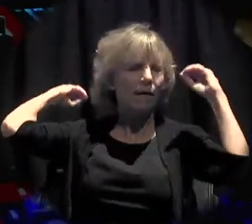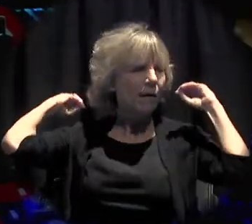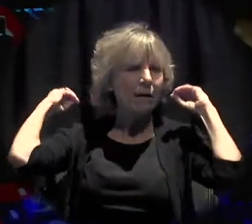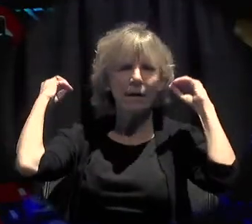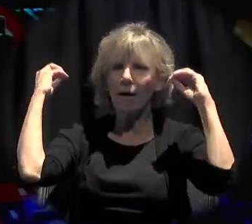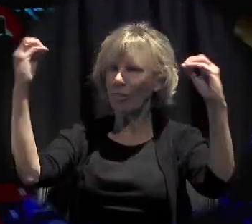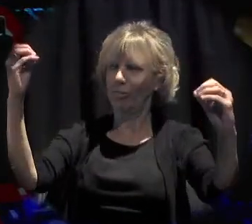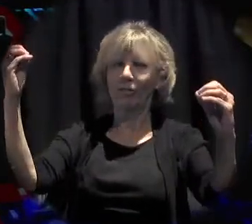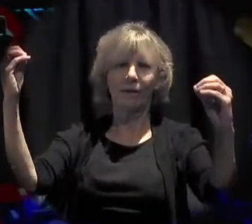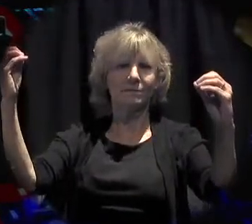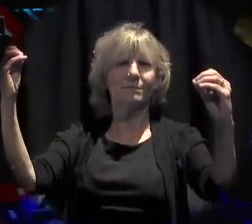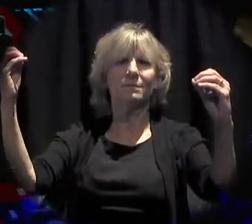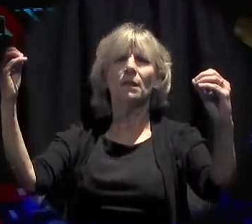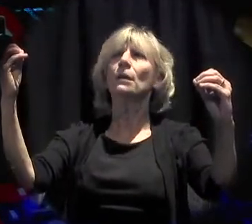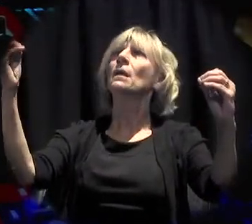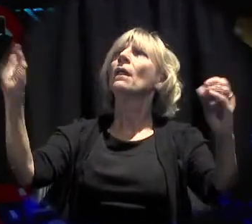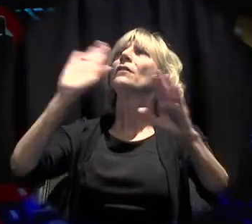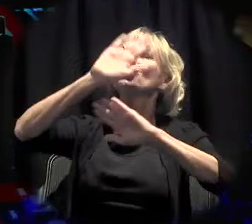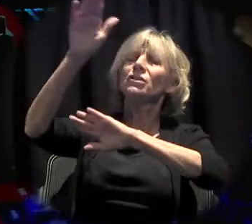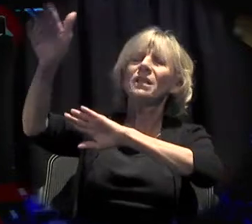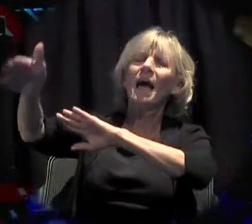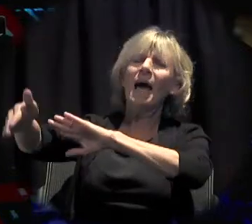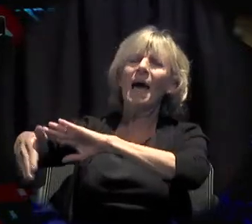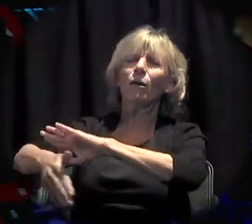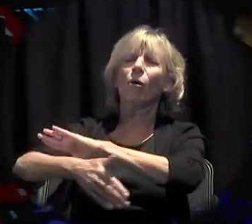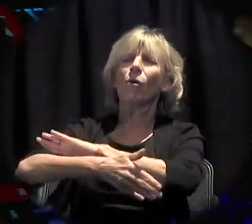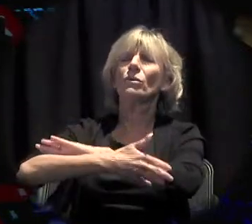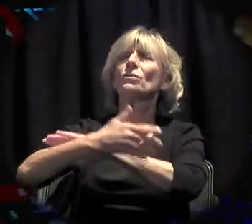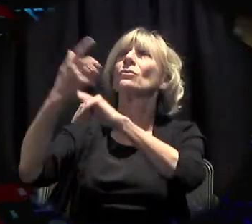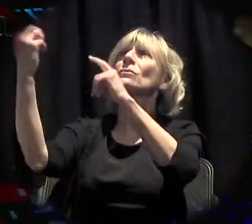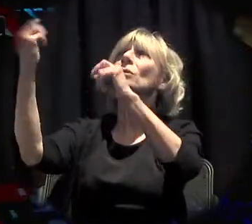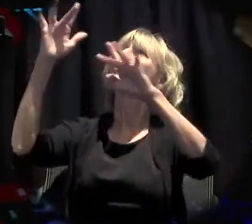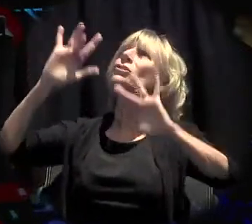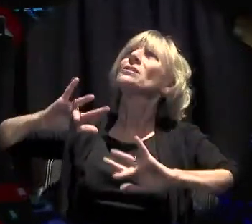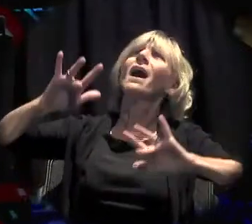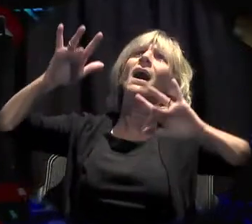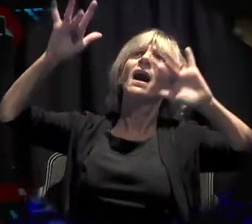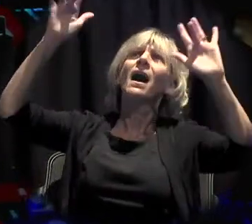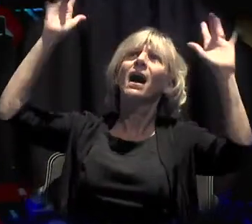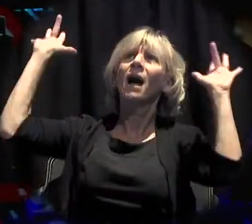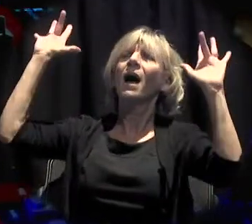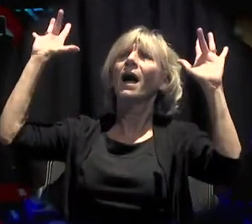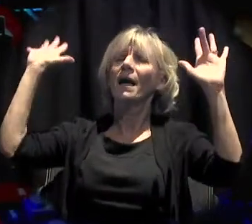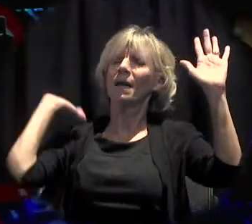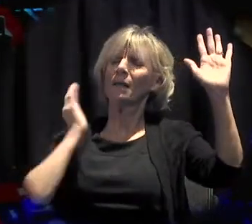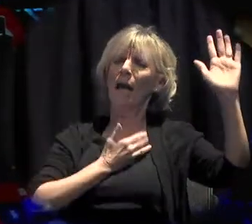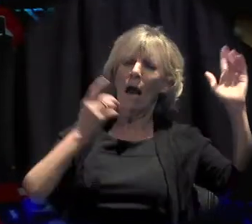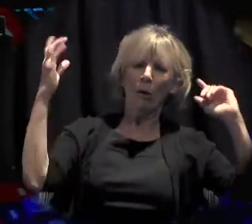You shine in the shadows. You win every